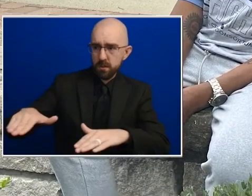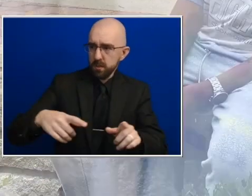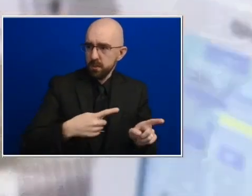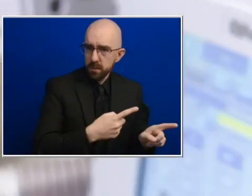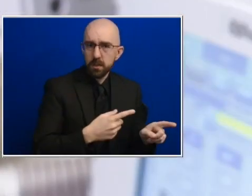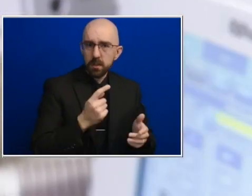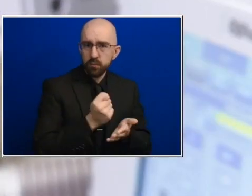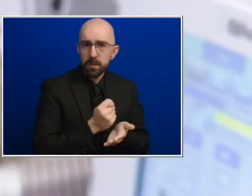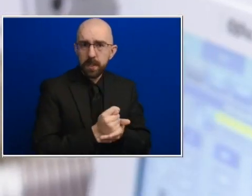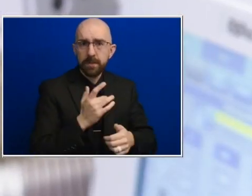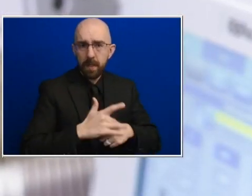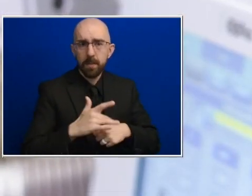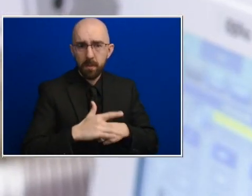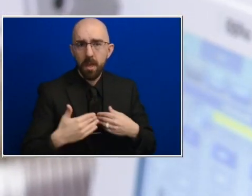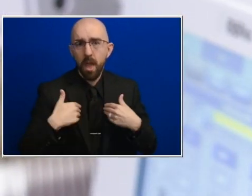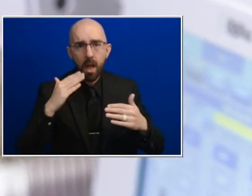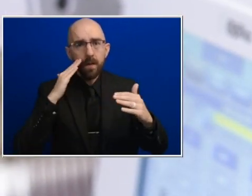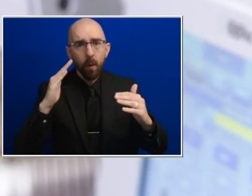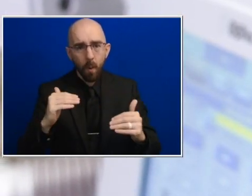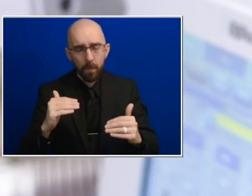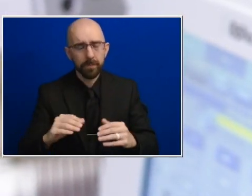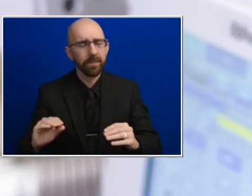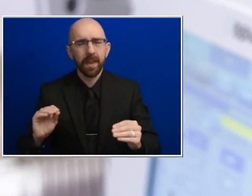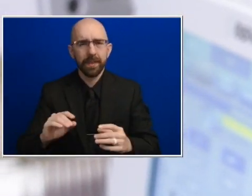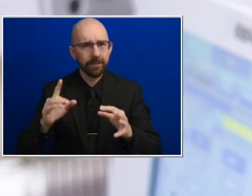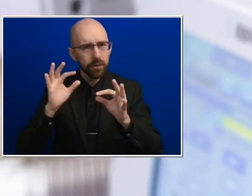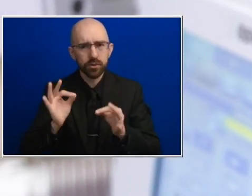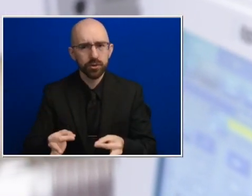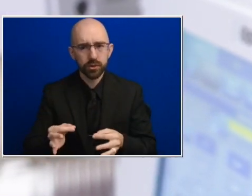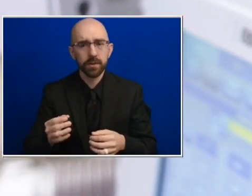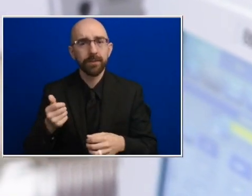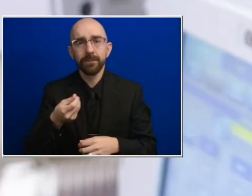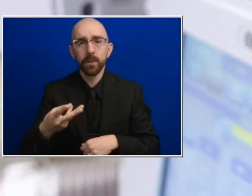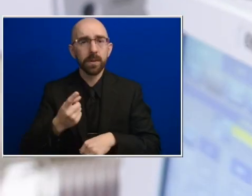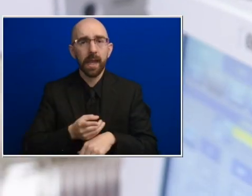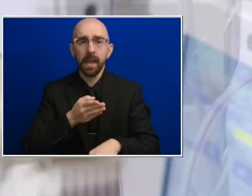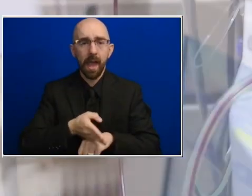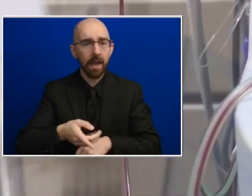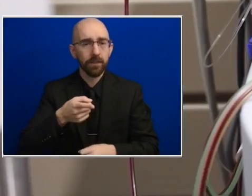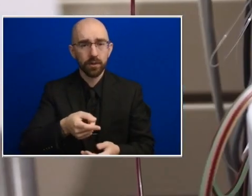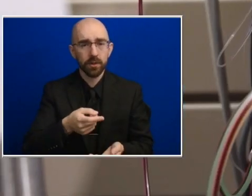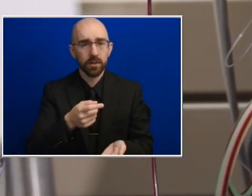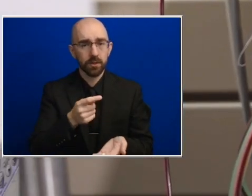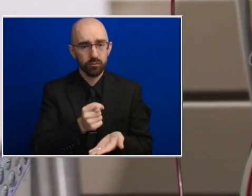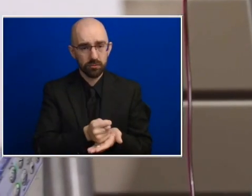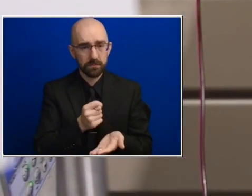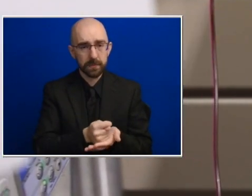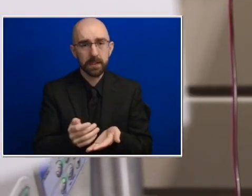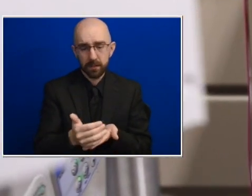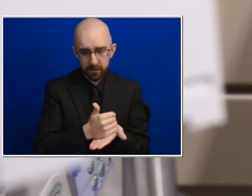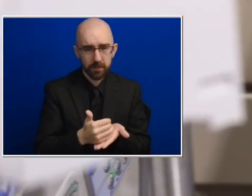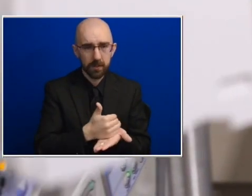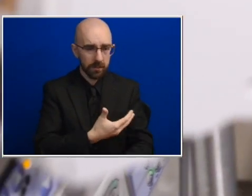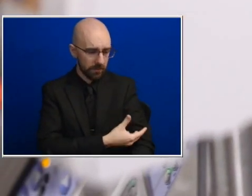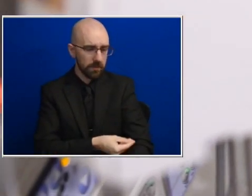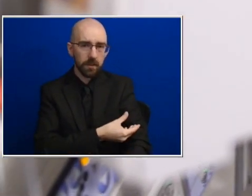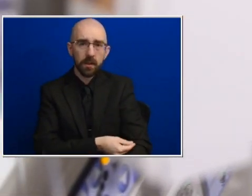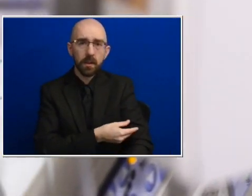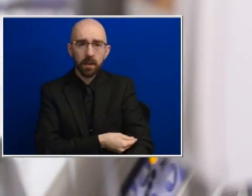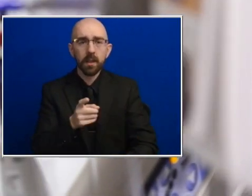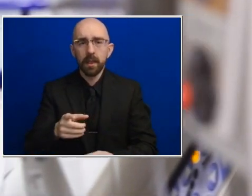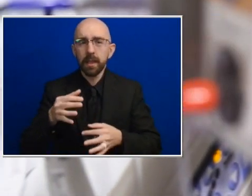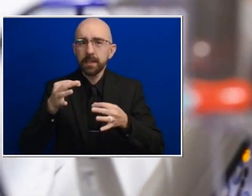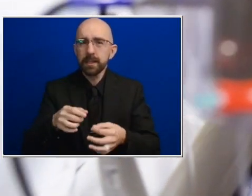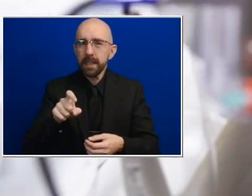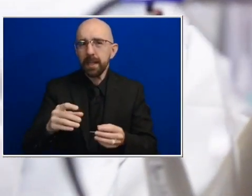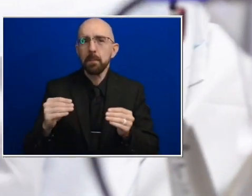hope. Nothing is a sure thing. Just days after completing her stem cell collection, doctors determined they need more stem cells